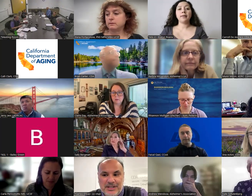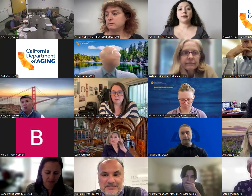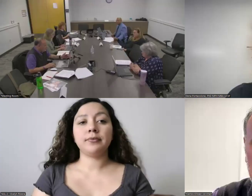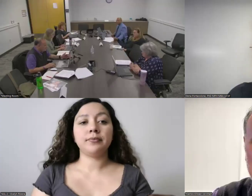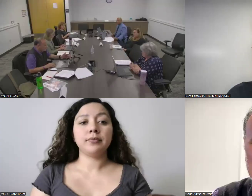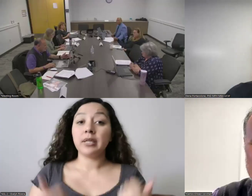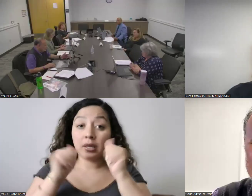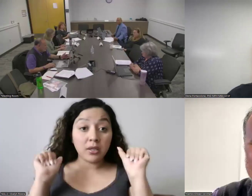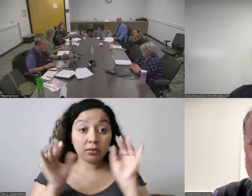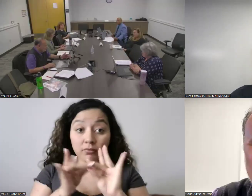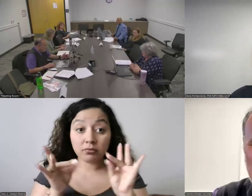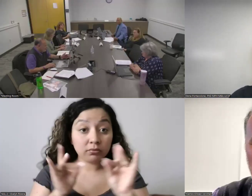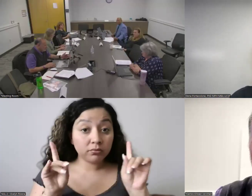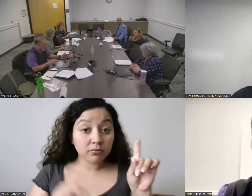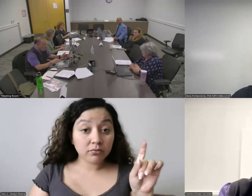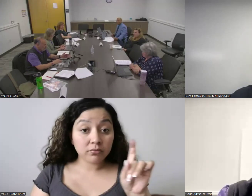Anybody?